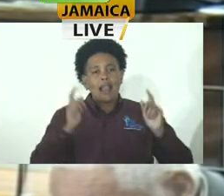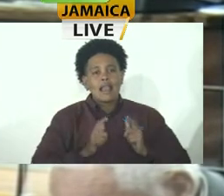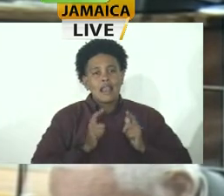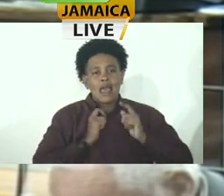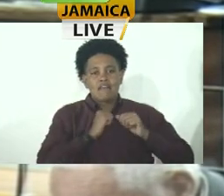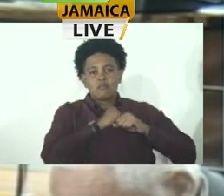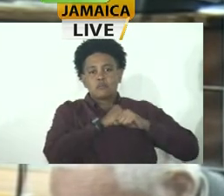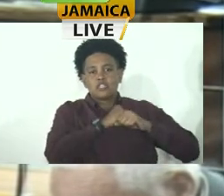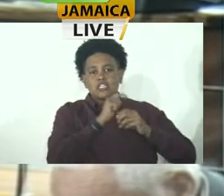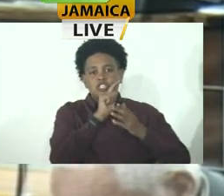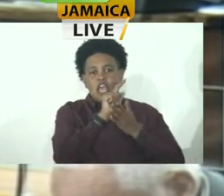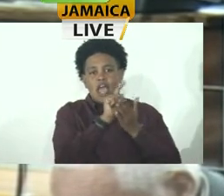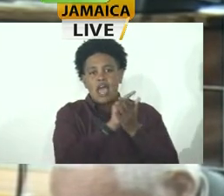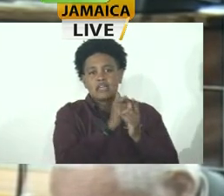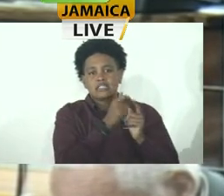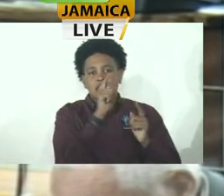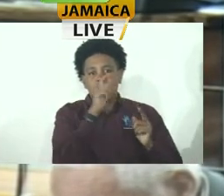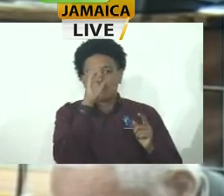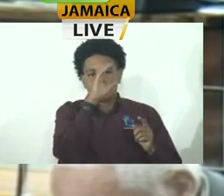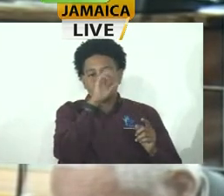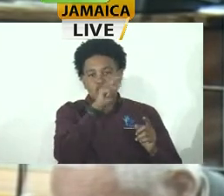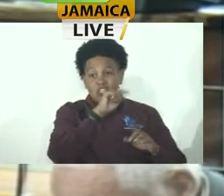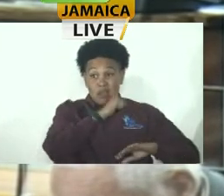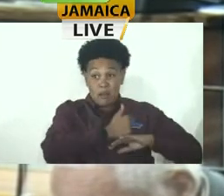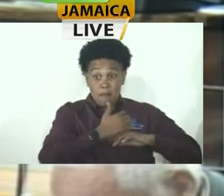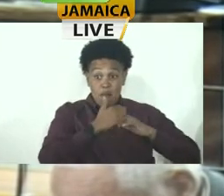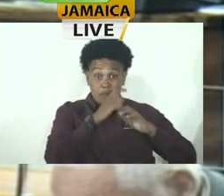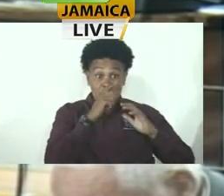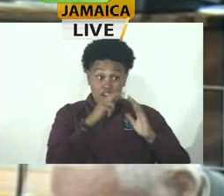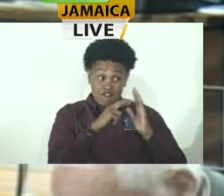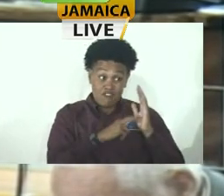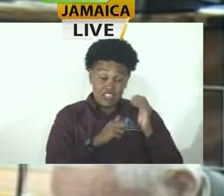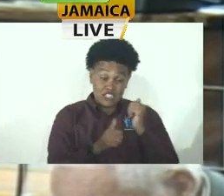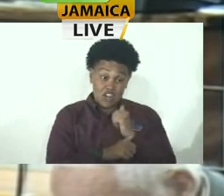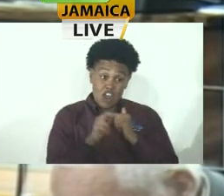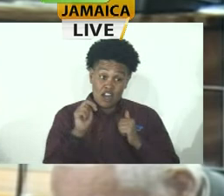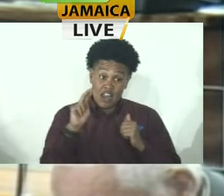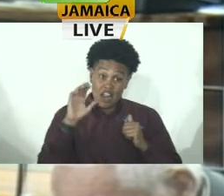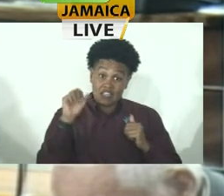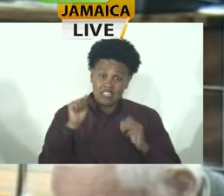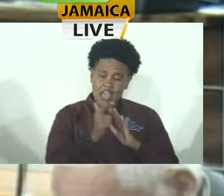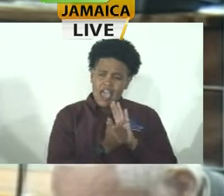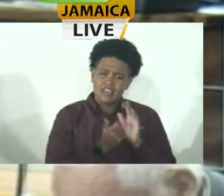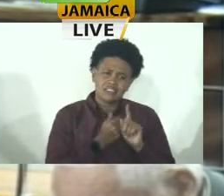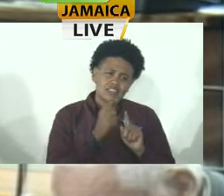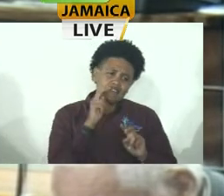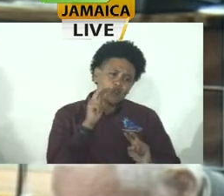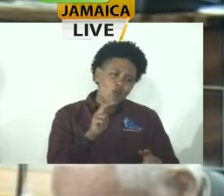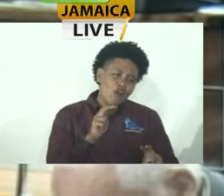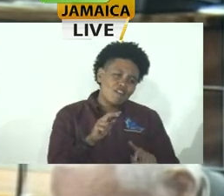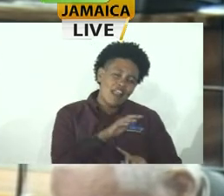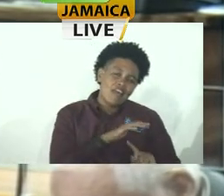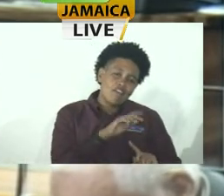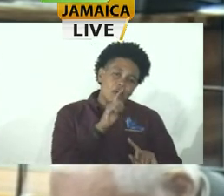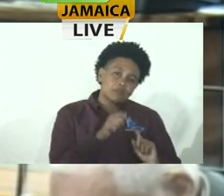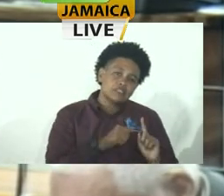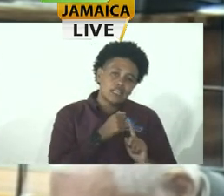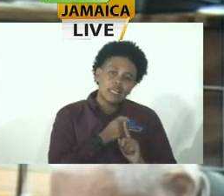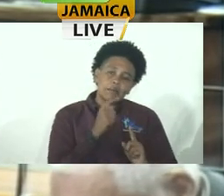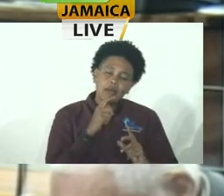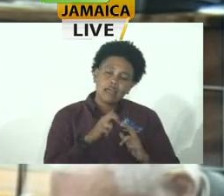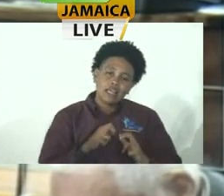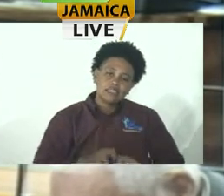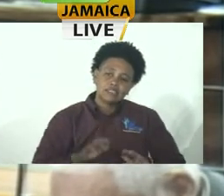pursuing the promulgation of regulations under the nrca act to govern environmental impact assessments